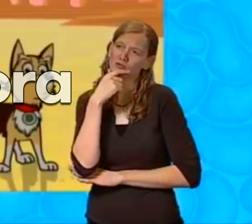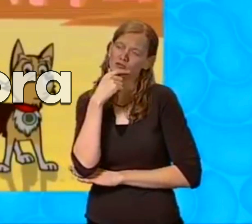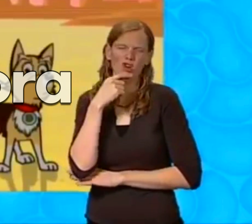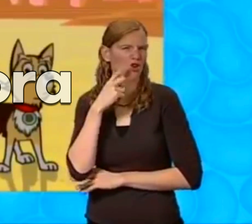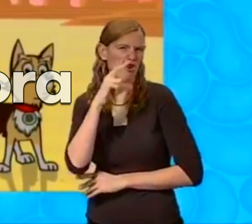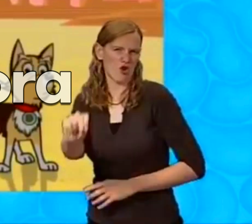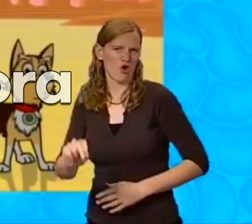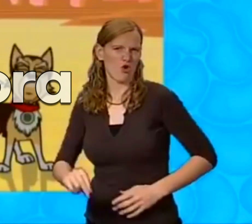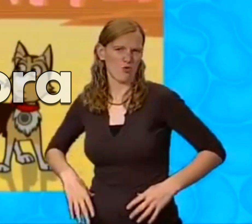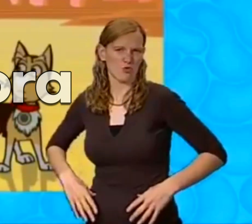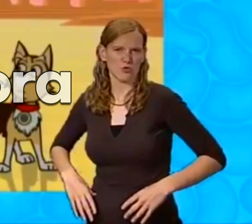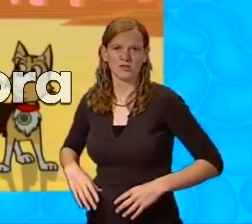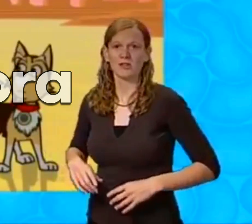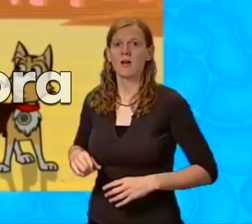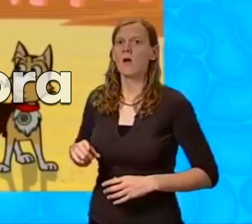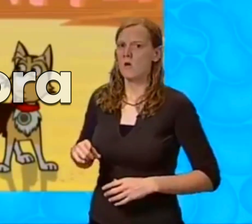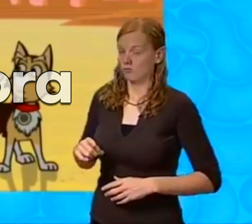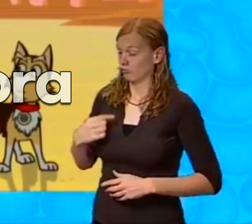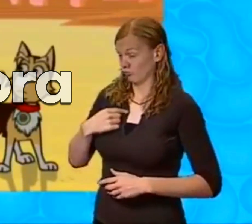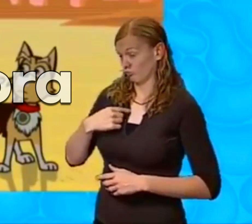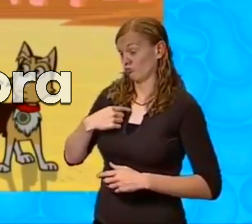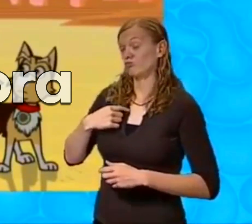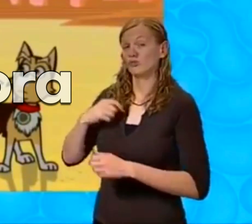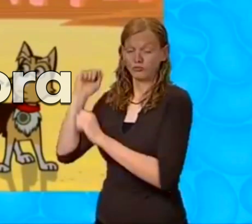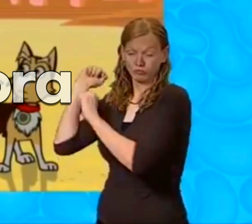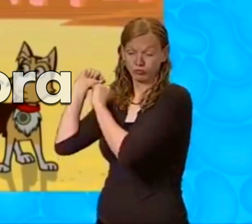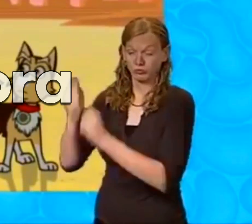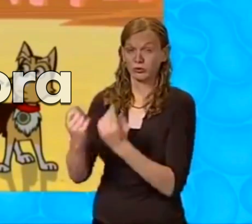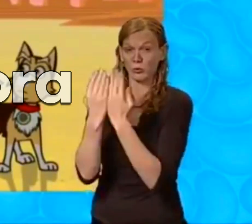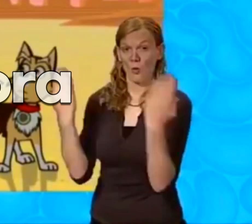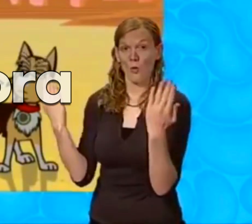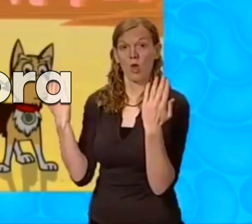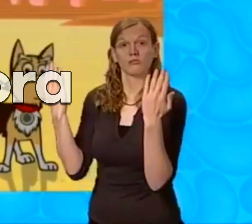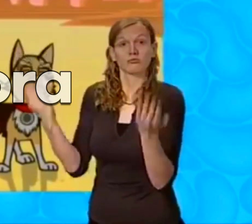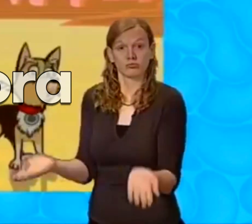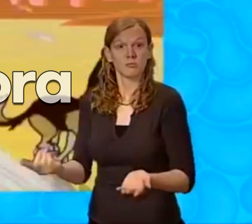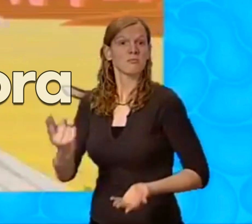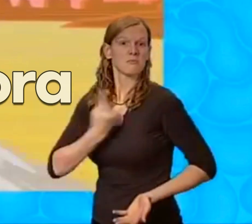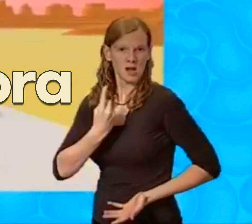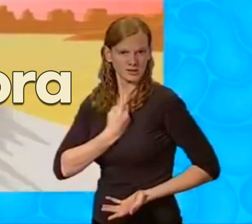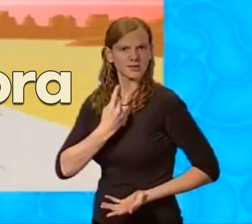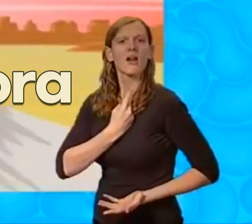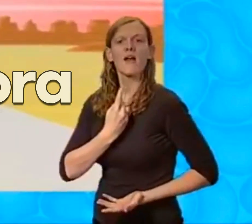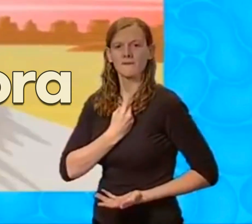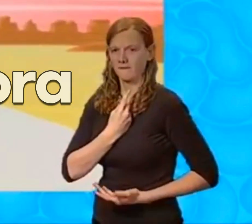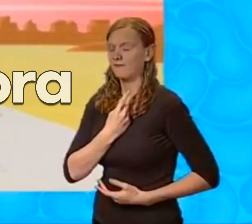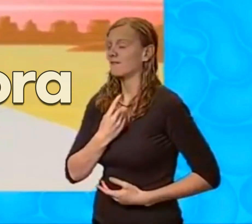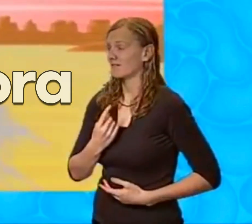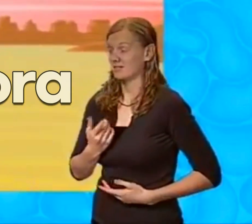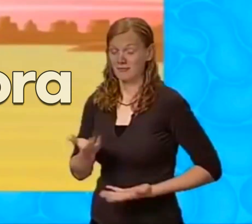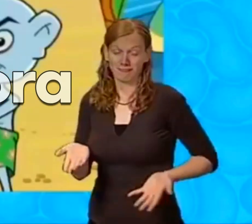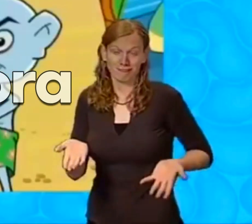your wall down myself. Brick by brick. Whoa!